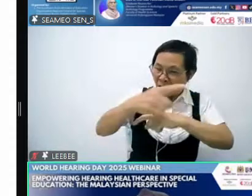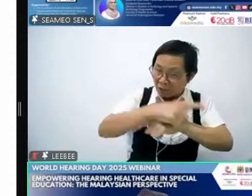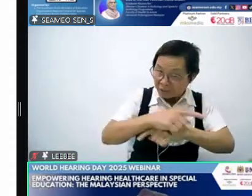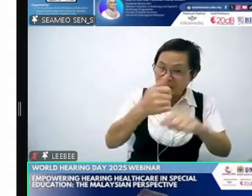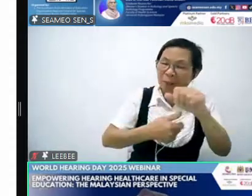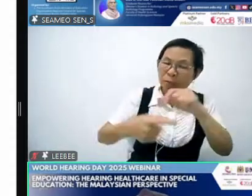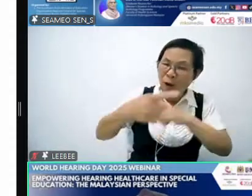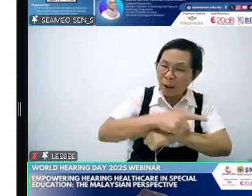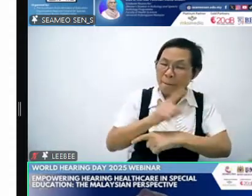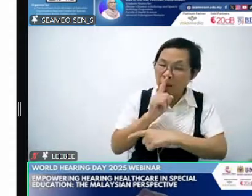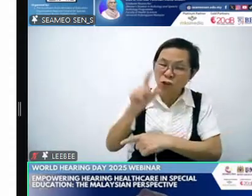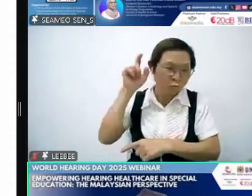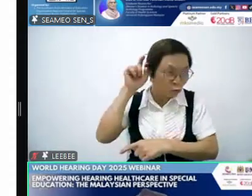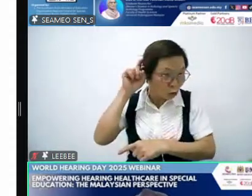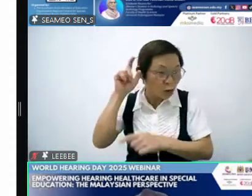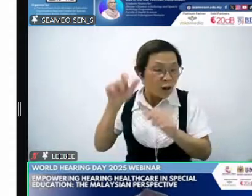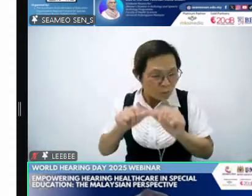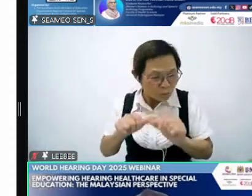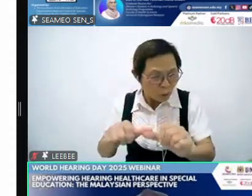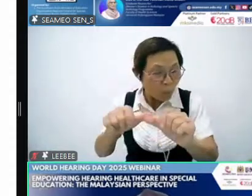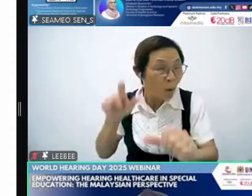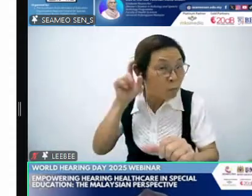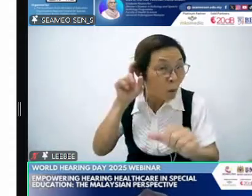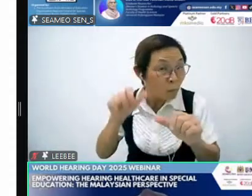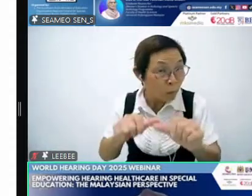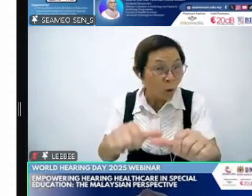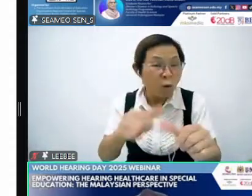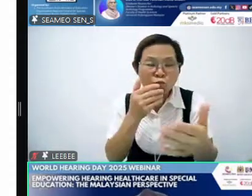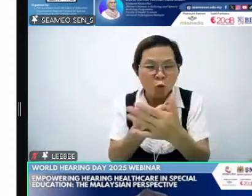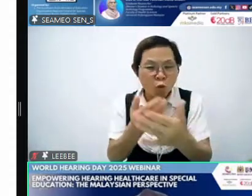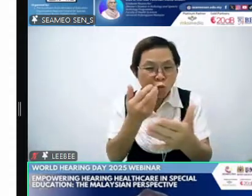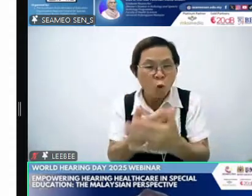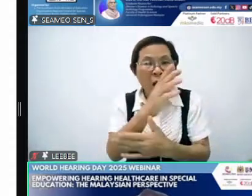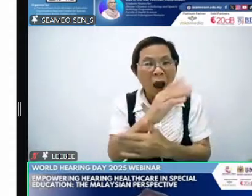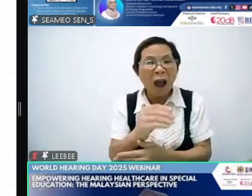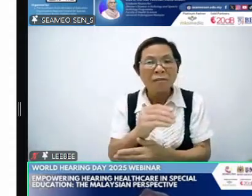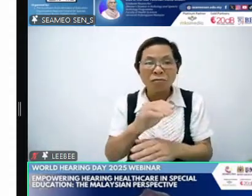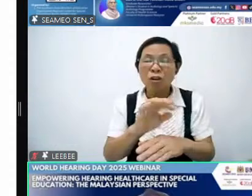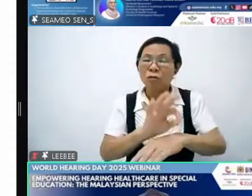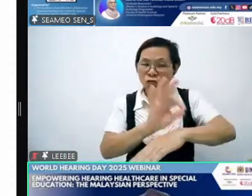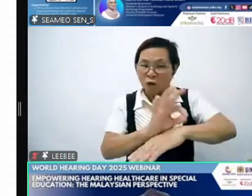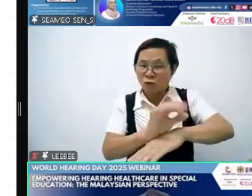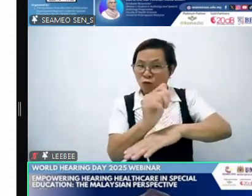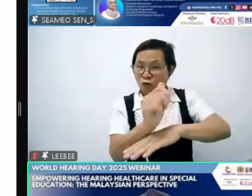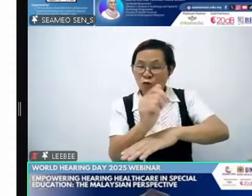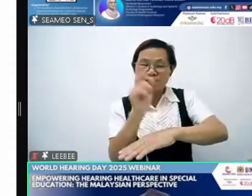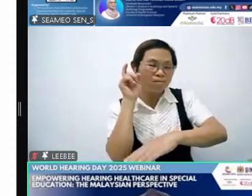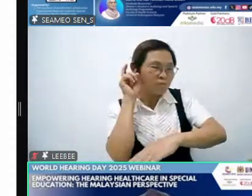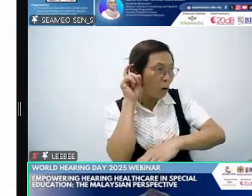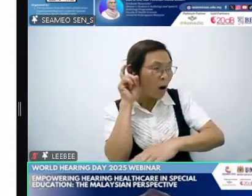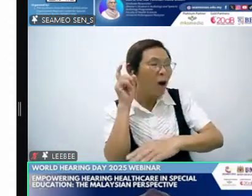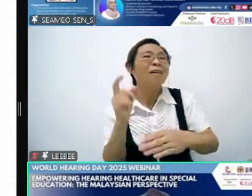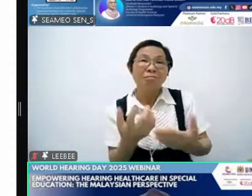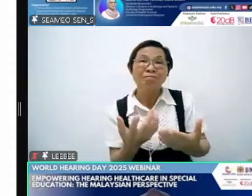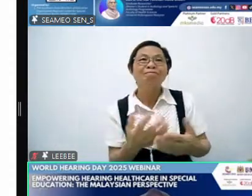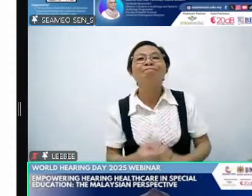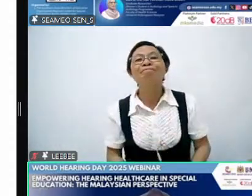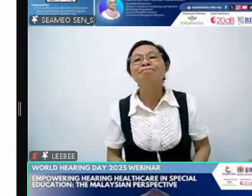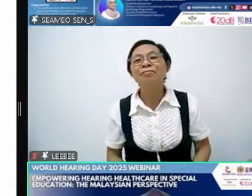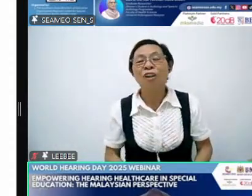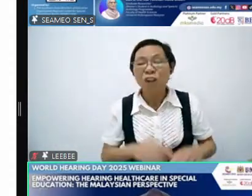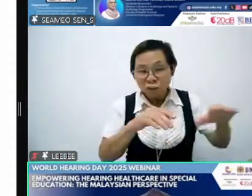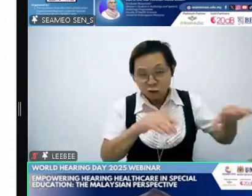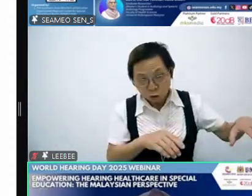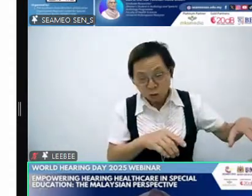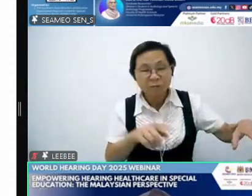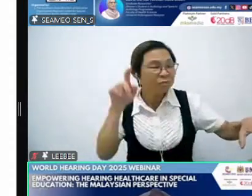the device is worn consistently, kept in good condition, and functioning properly makes all the difference. Children who wear